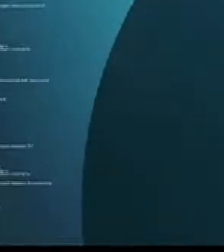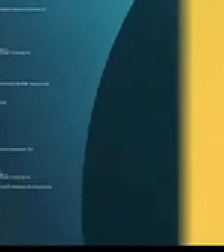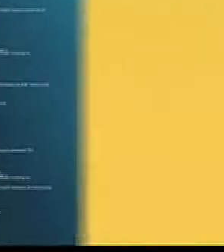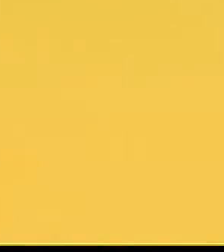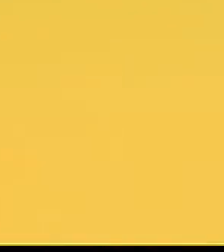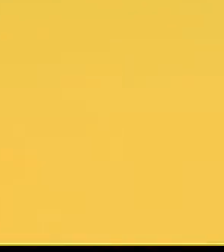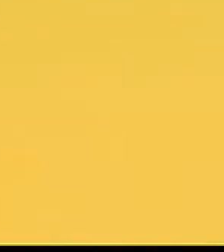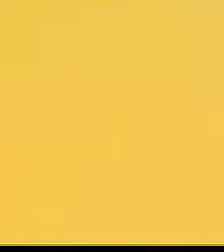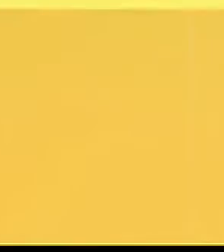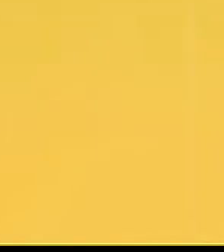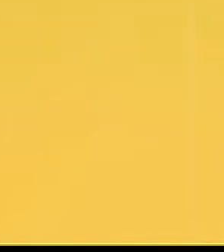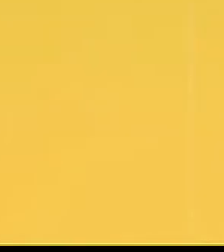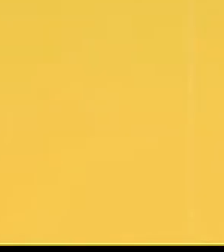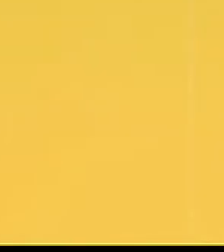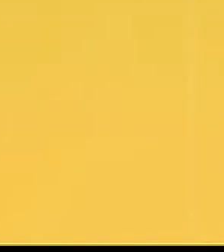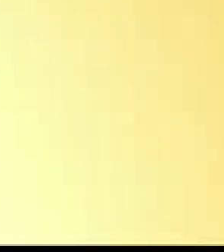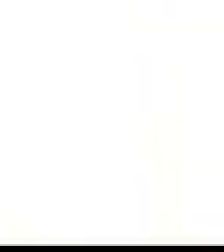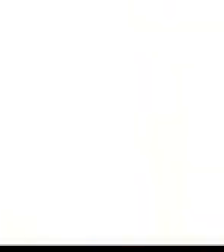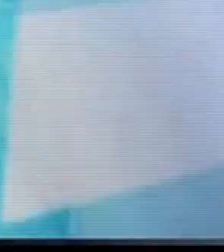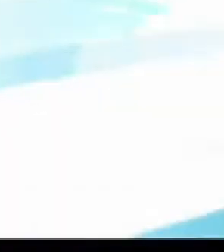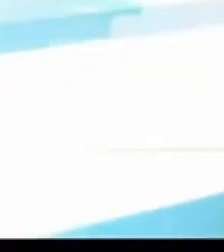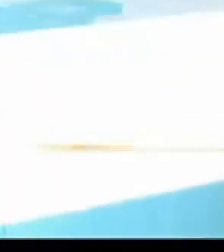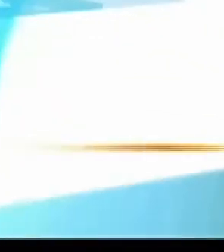Now in HD.